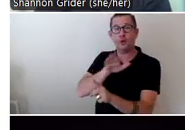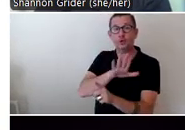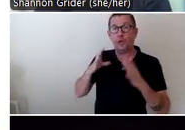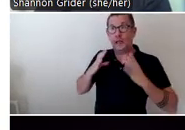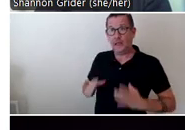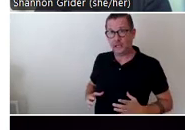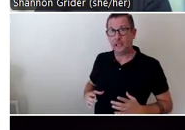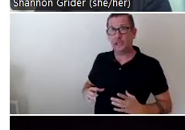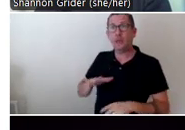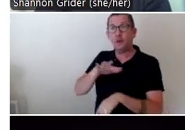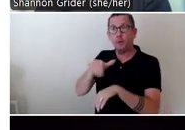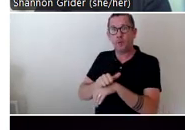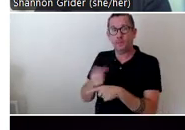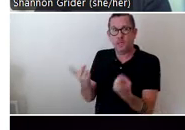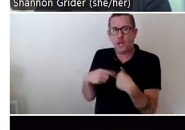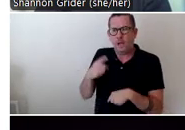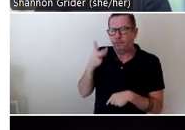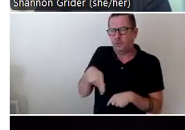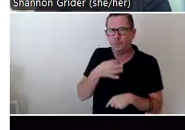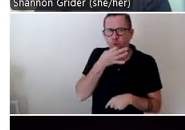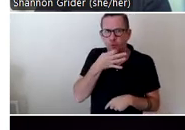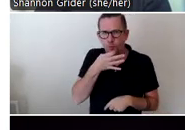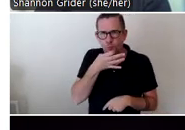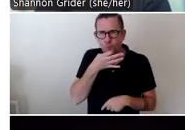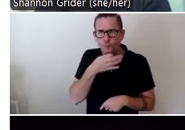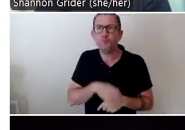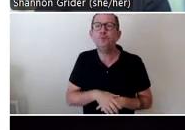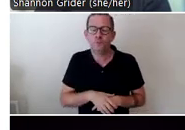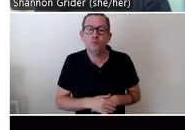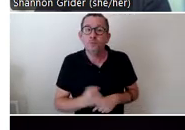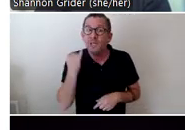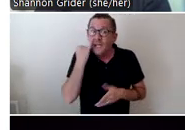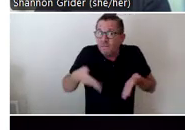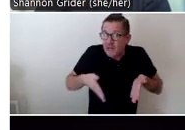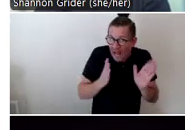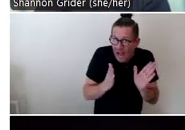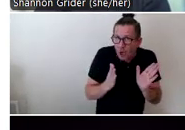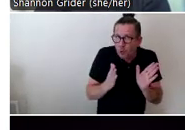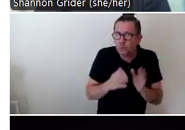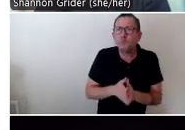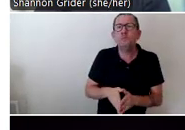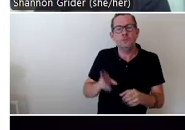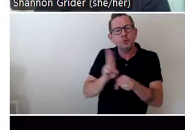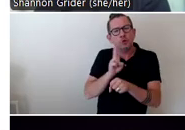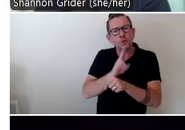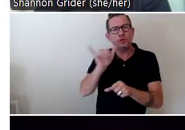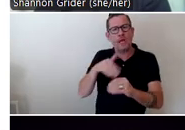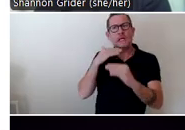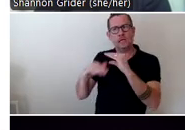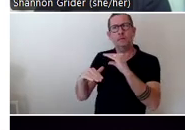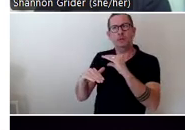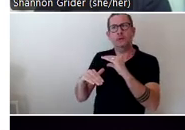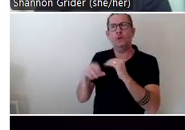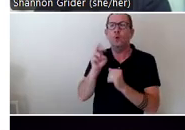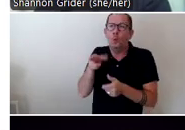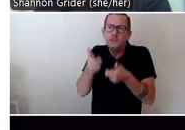When you make an appointment for your clients, the systems now have these reminders for appointments, which is great.